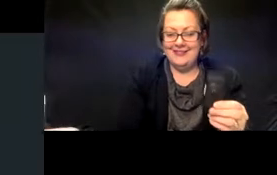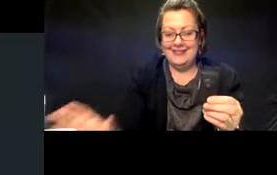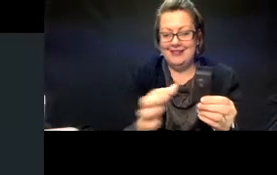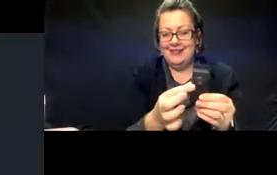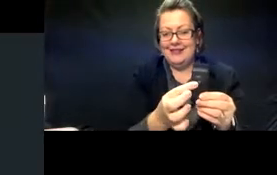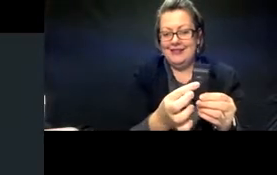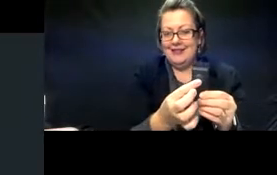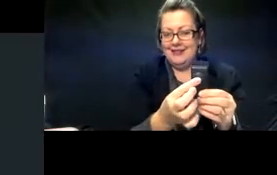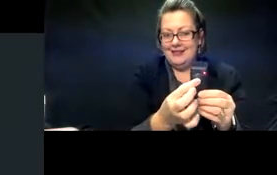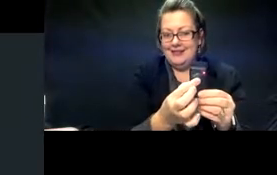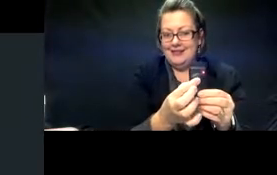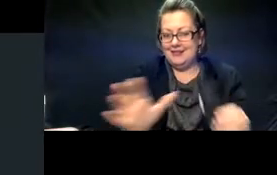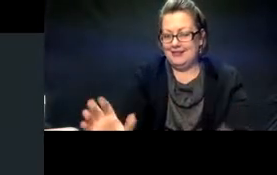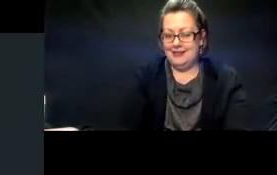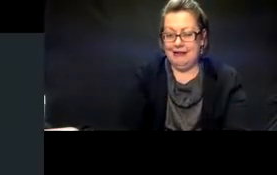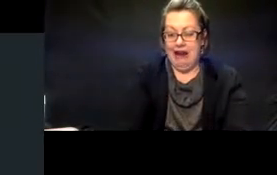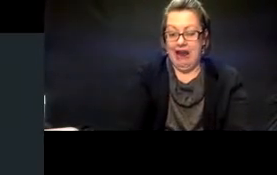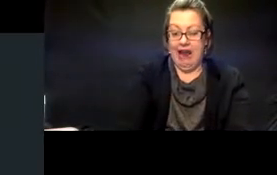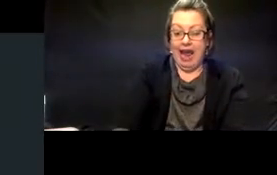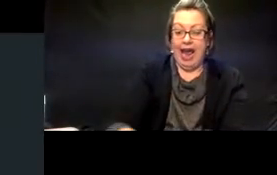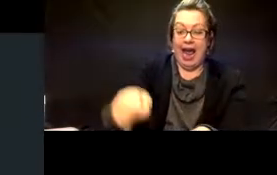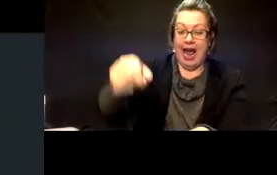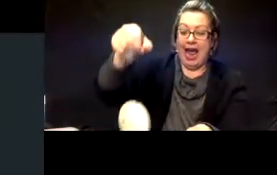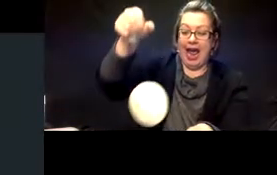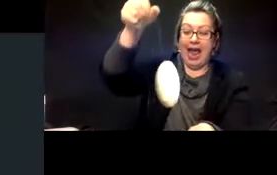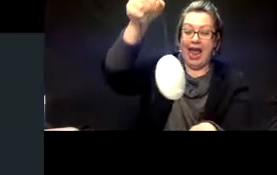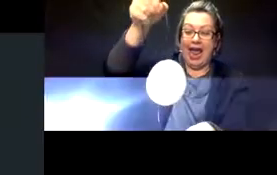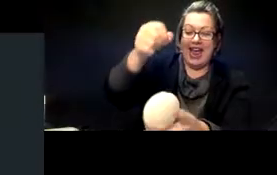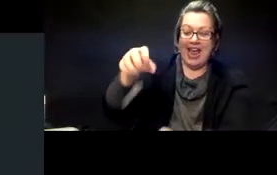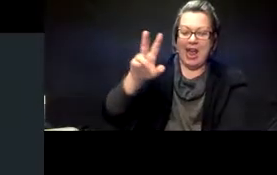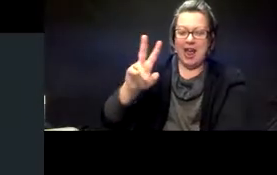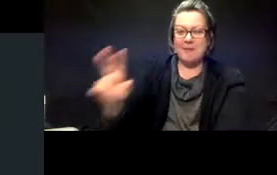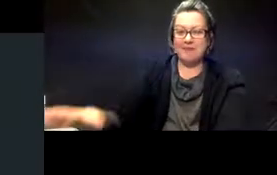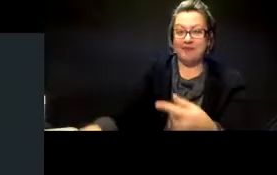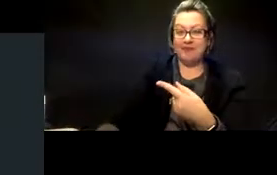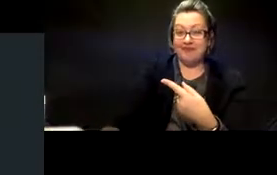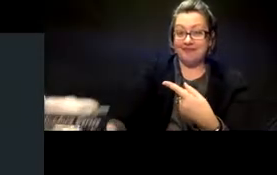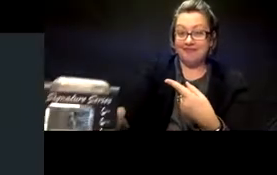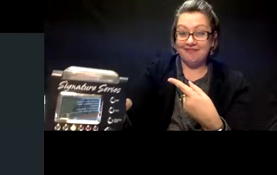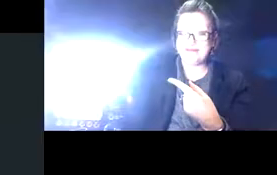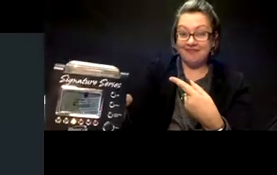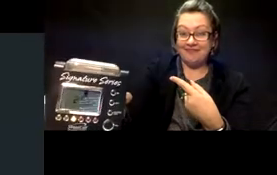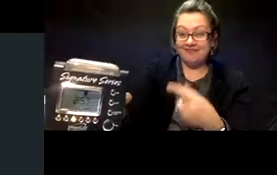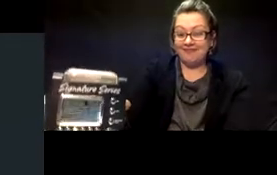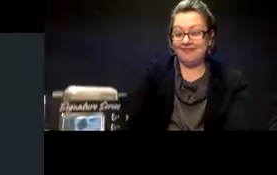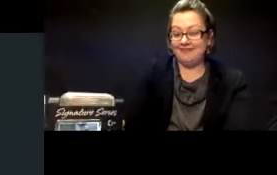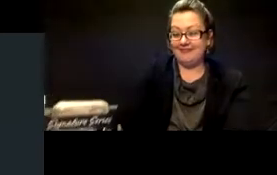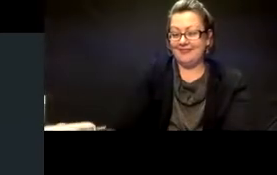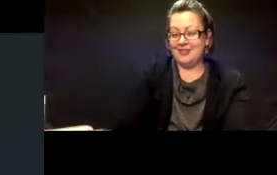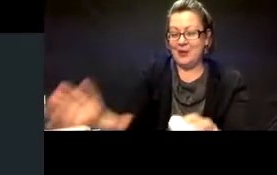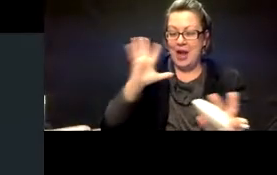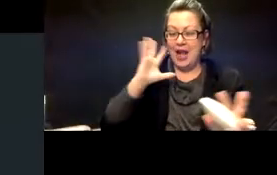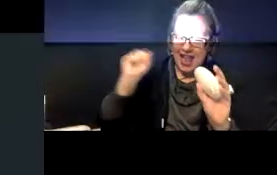got this. You press the button, and then Okay, see the light